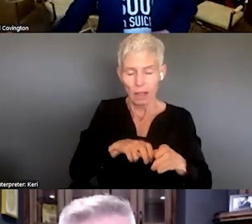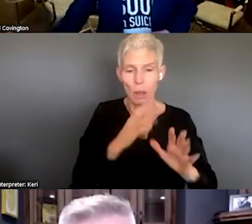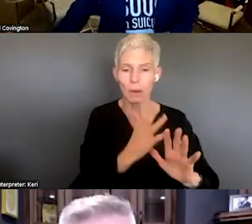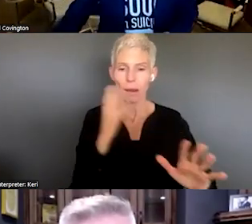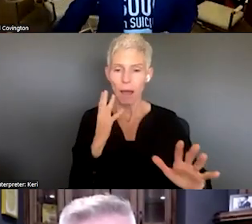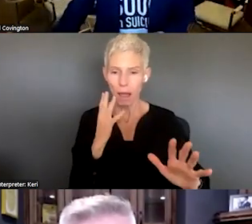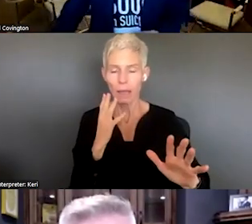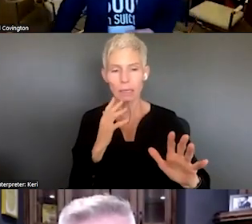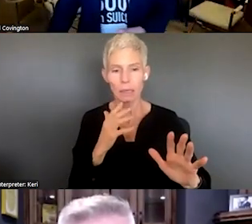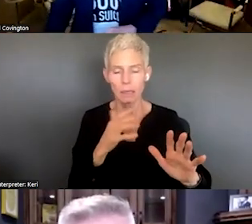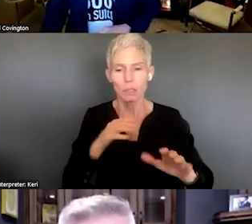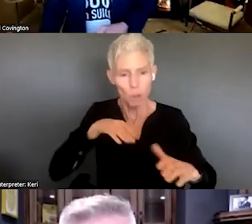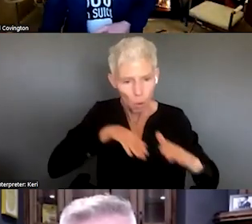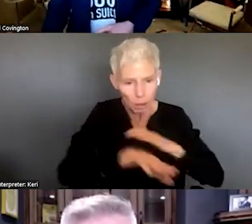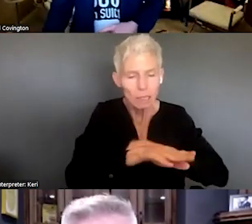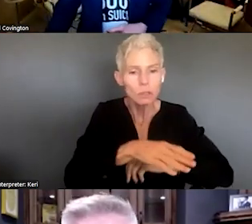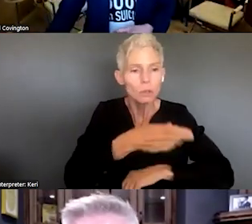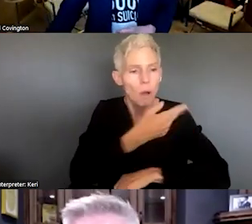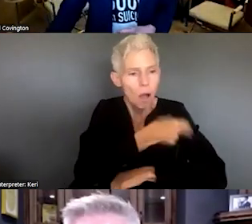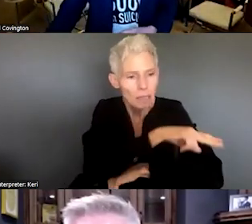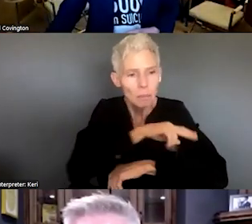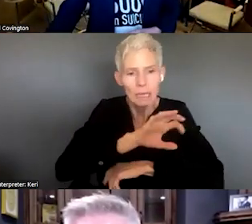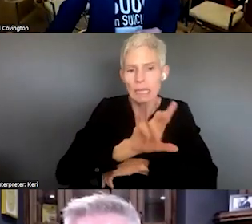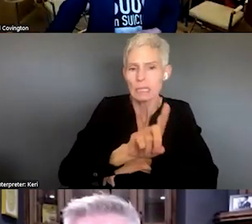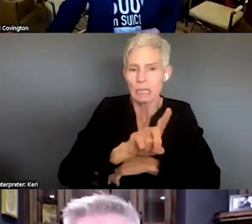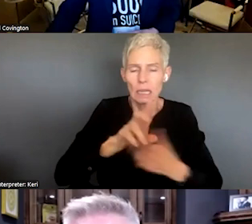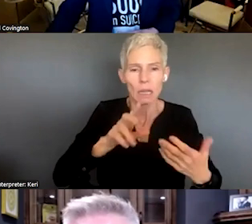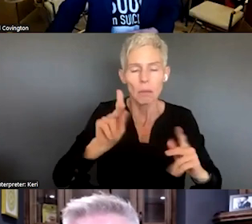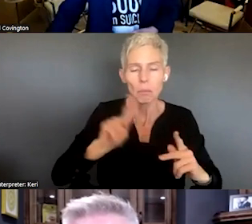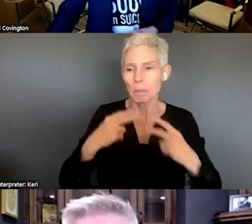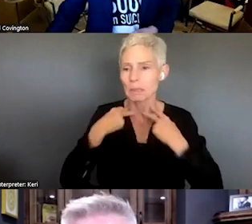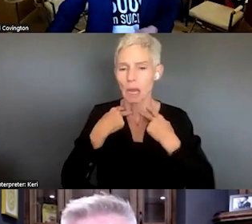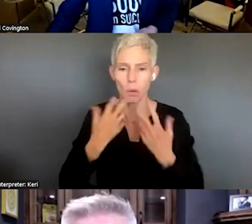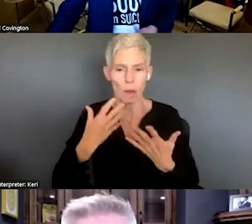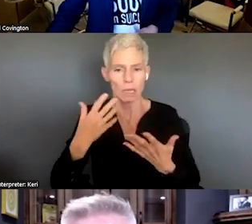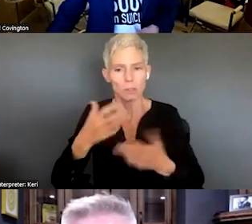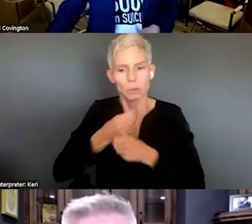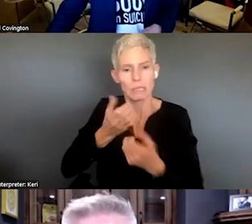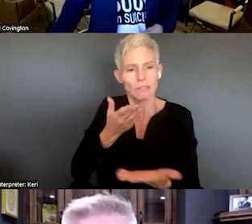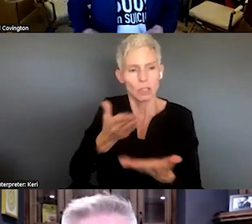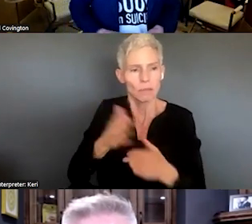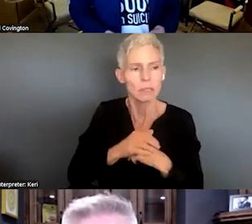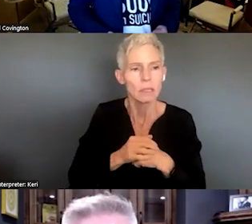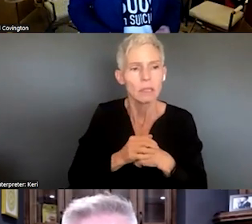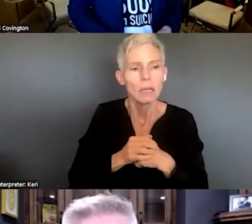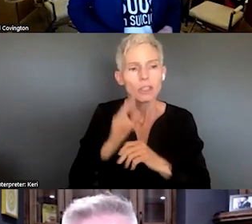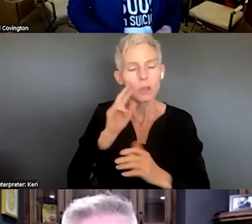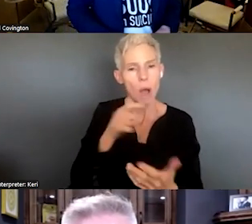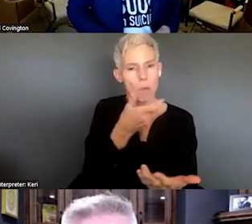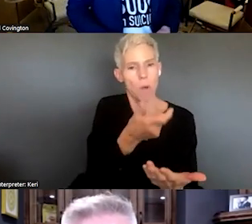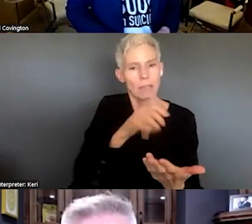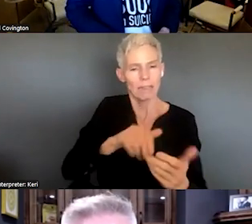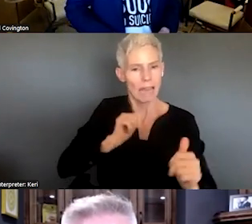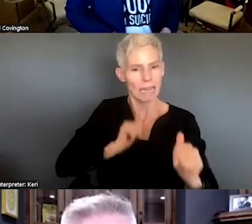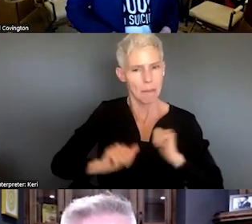Mental health is critical in fixing delays where people get stuck waiting for a service. And I went back and watched the episode,